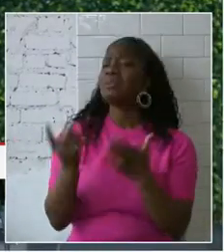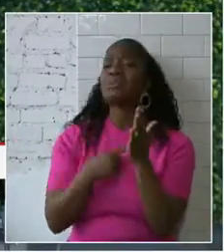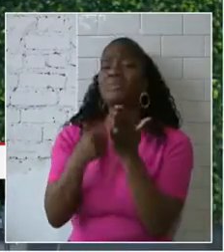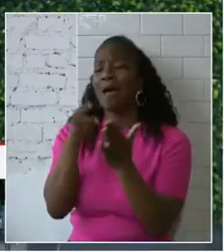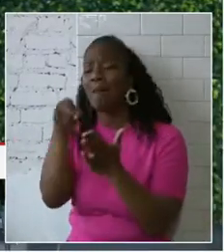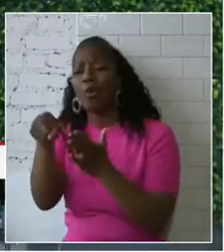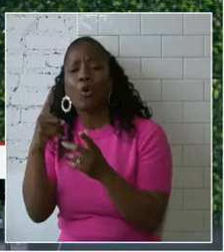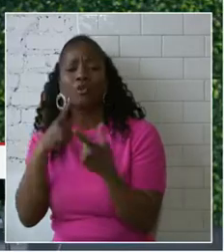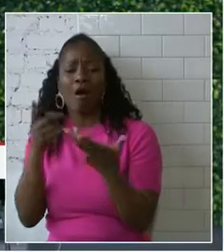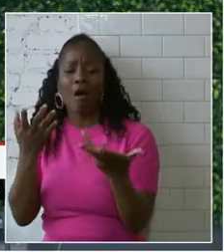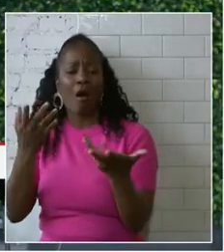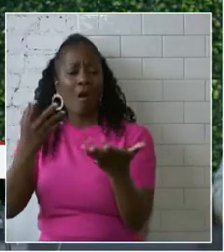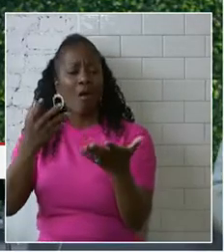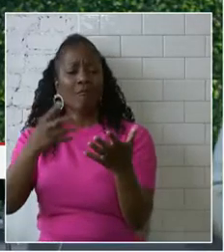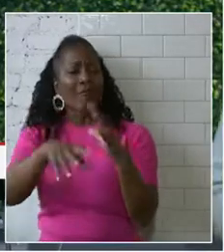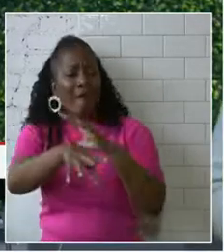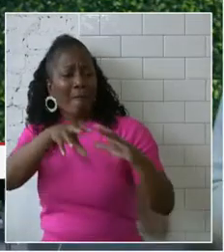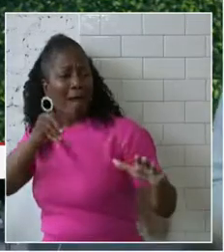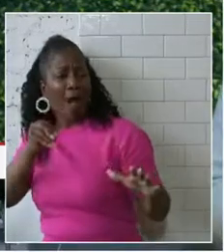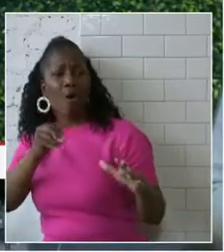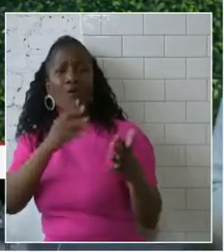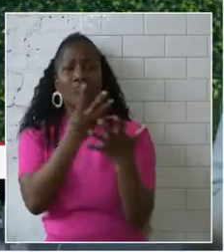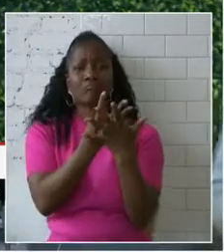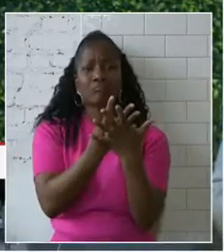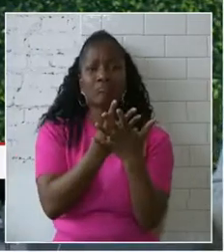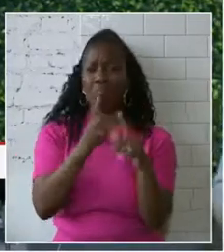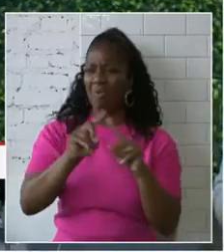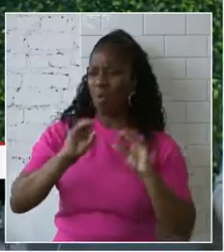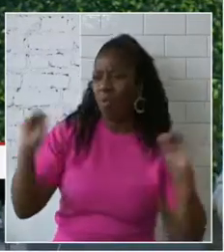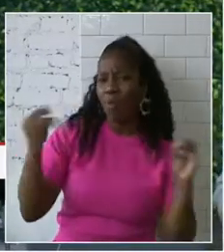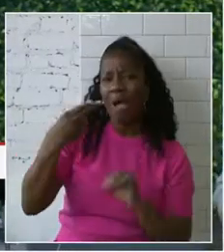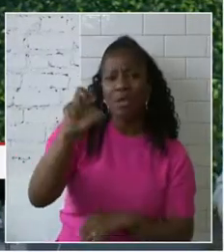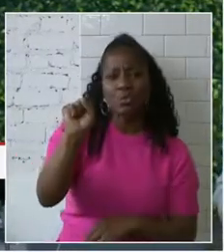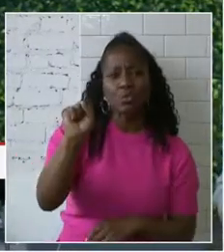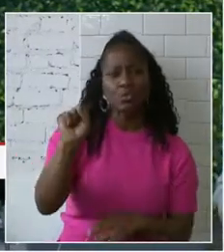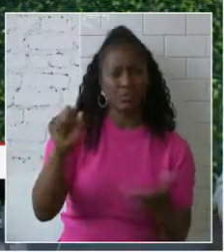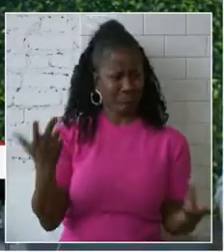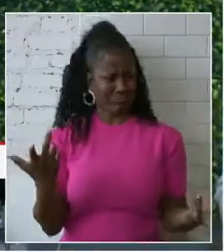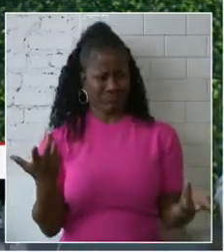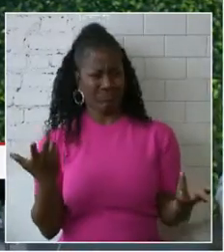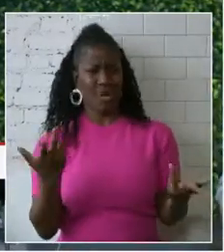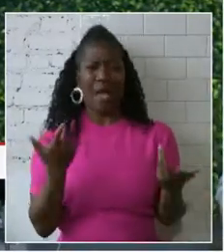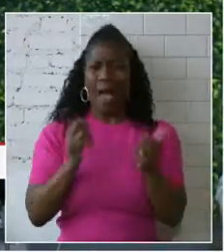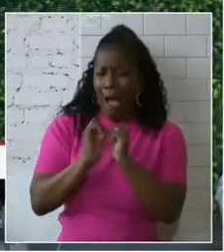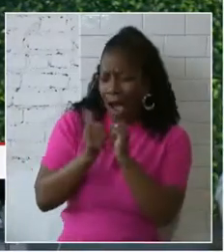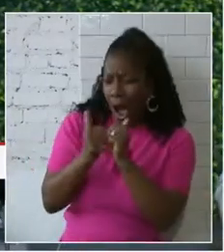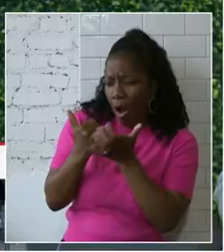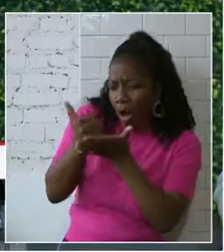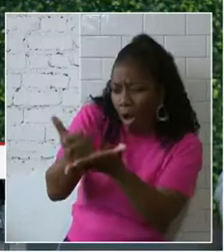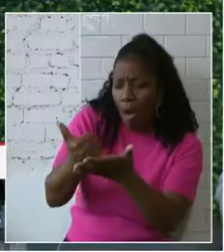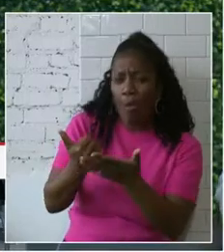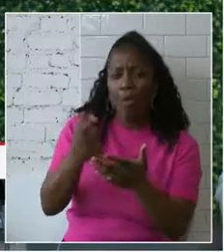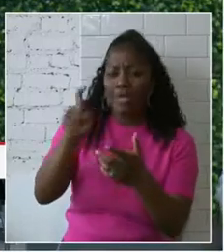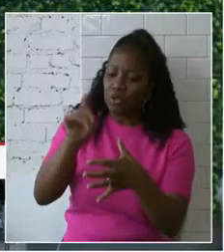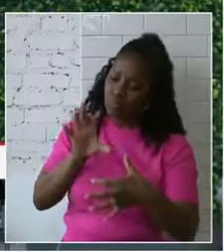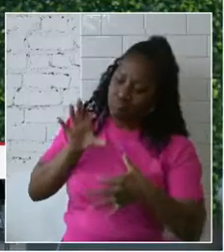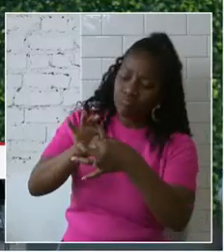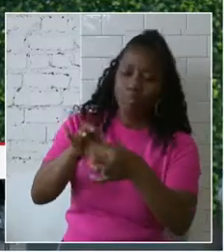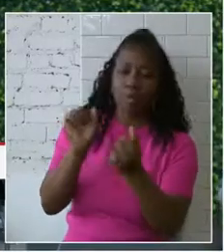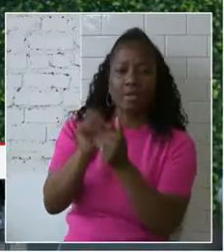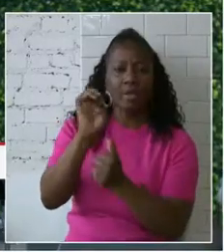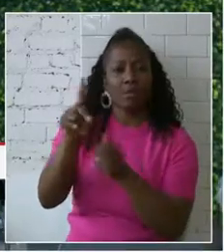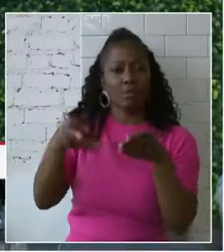being released without high school diploma, and we know if we want to put them on a career path that we have to connect them to educational